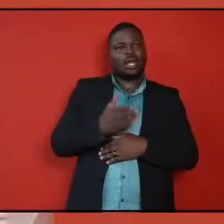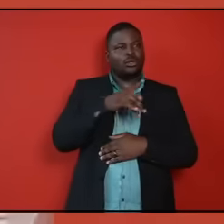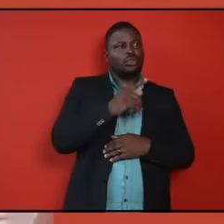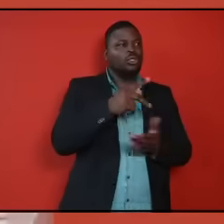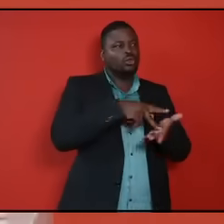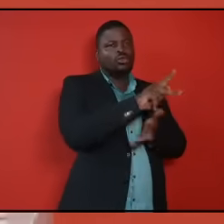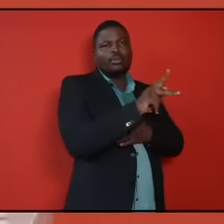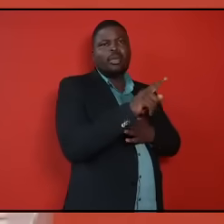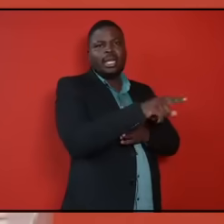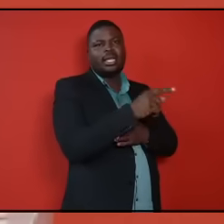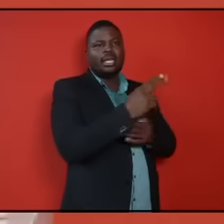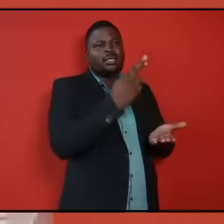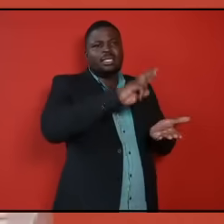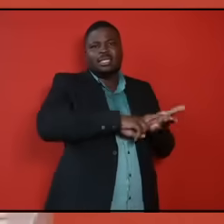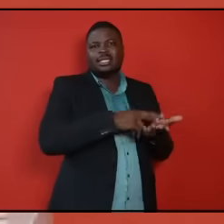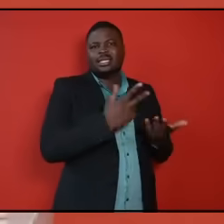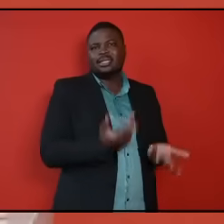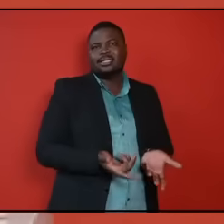afford.